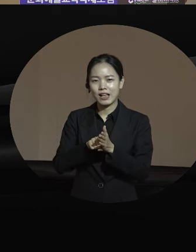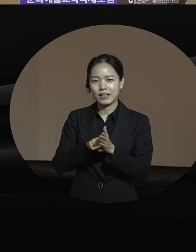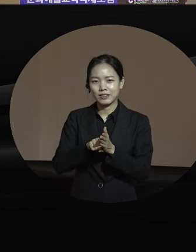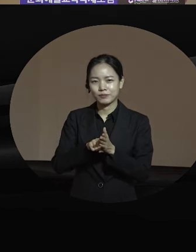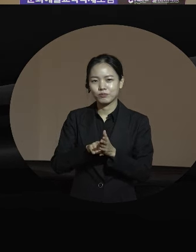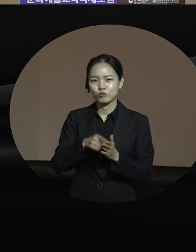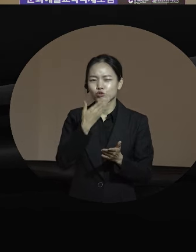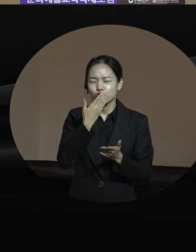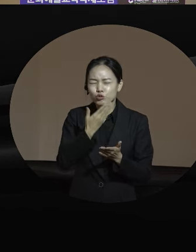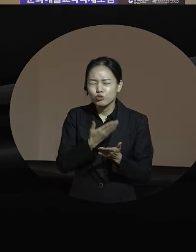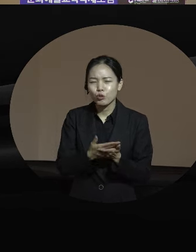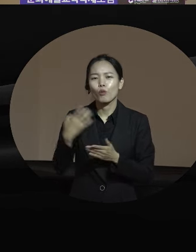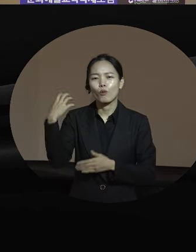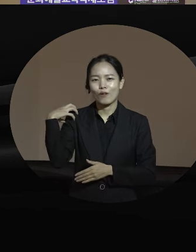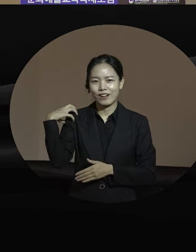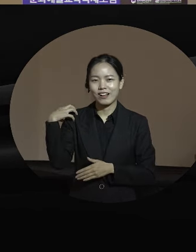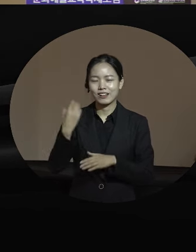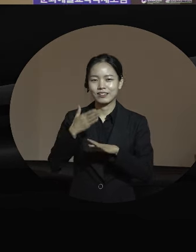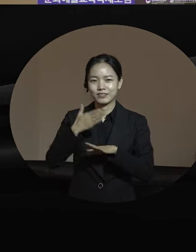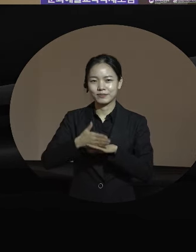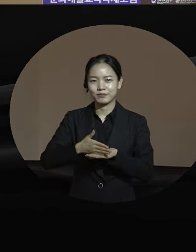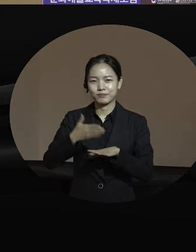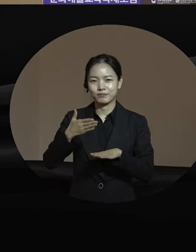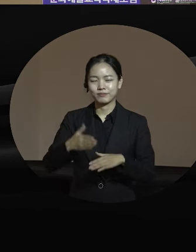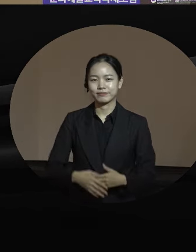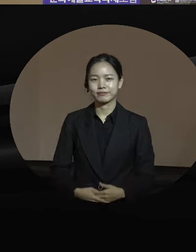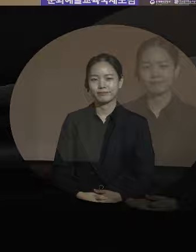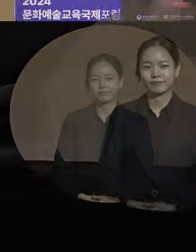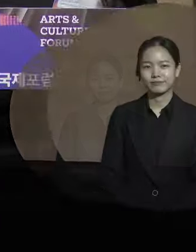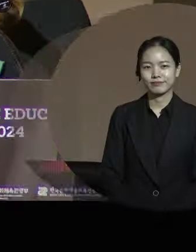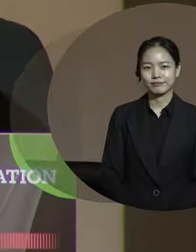Kiitos. Kamsahamnida.